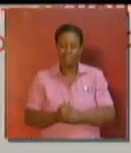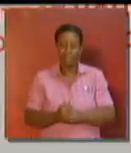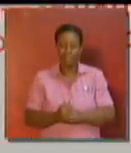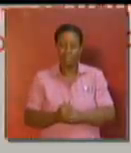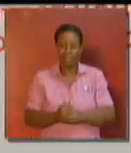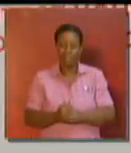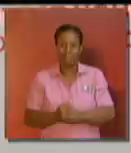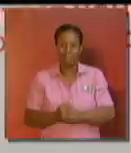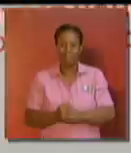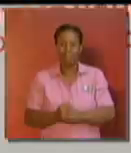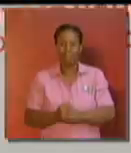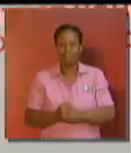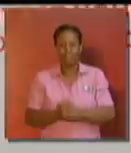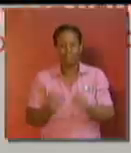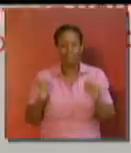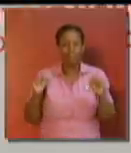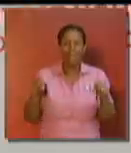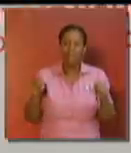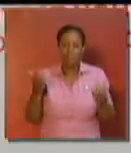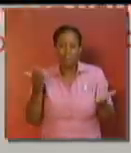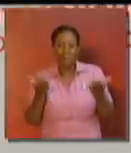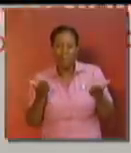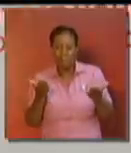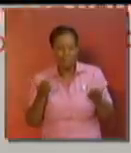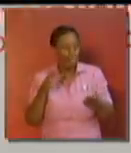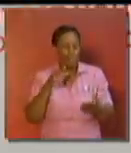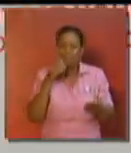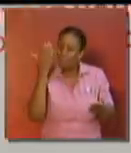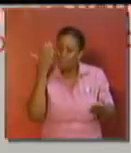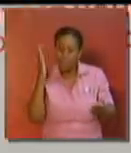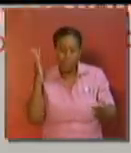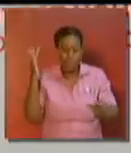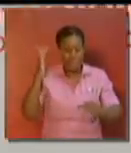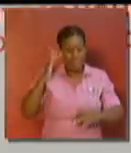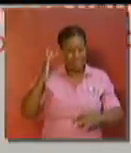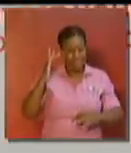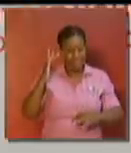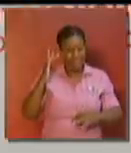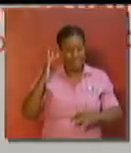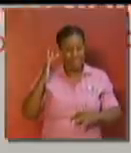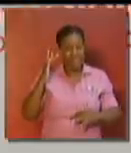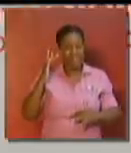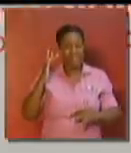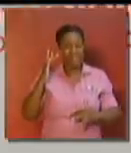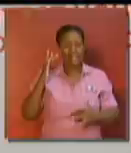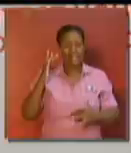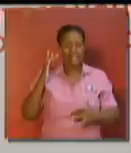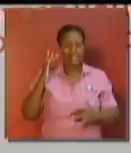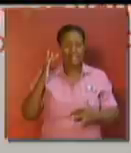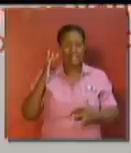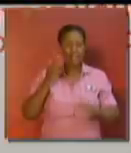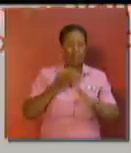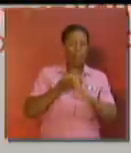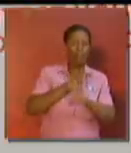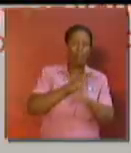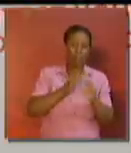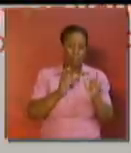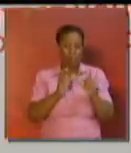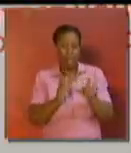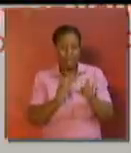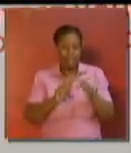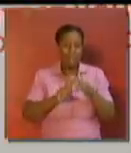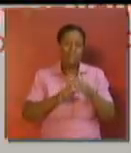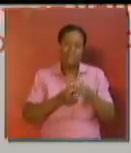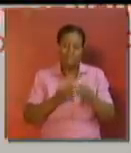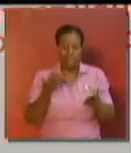ill and you've already passed your illness on to other family members before the quarantine begins formally.